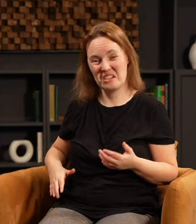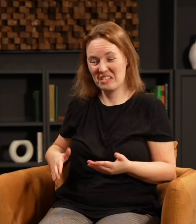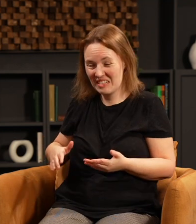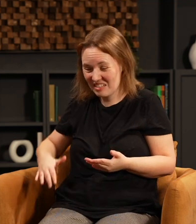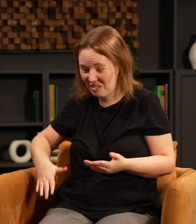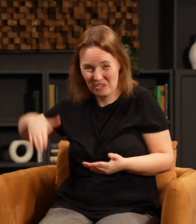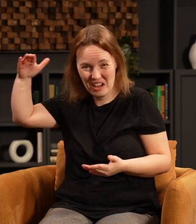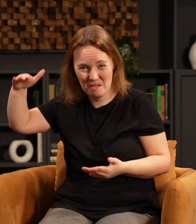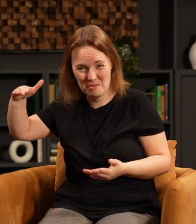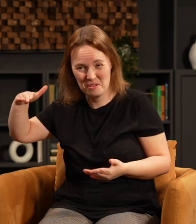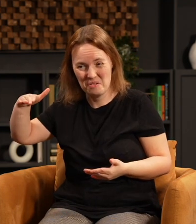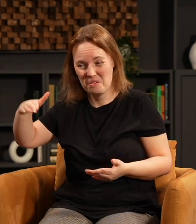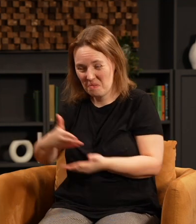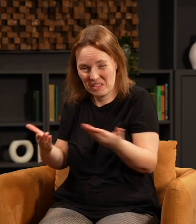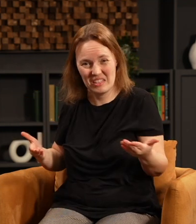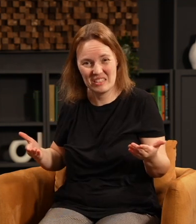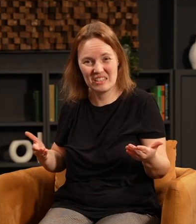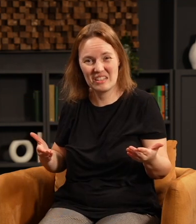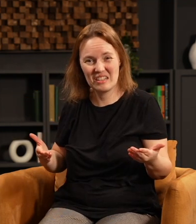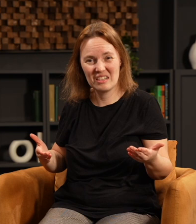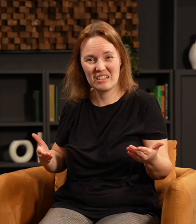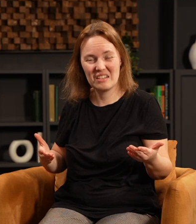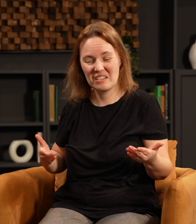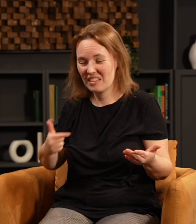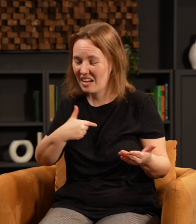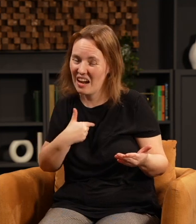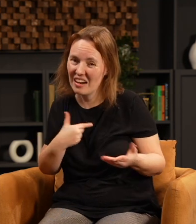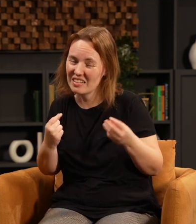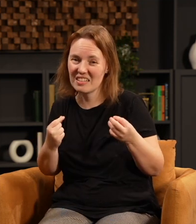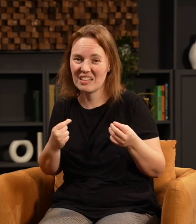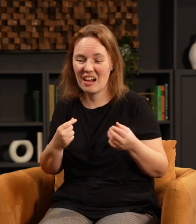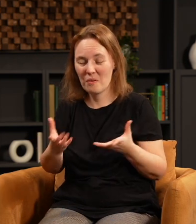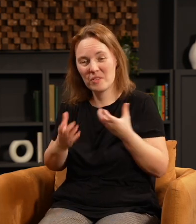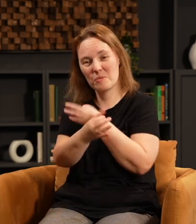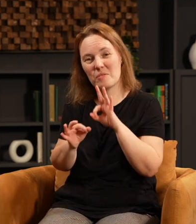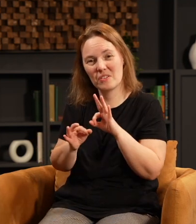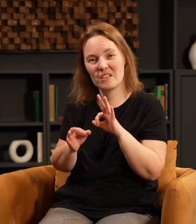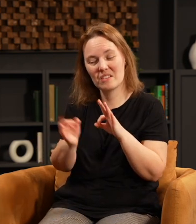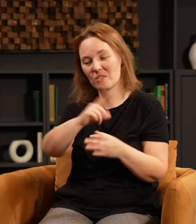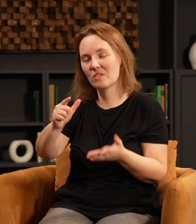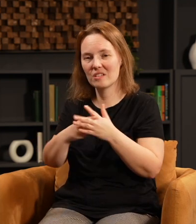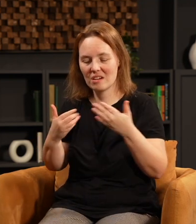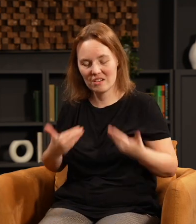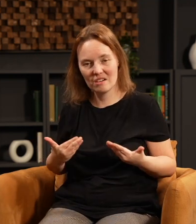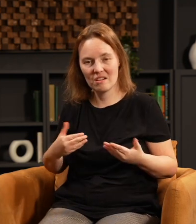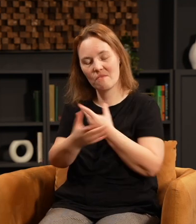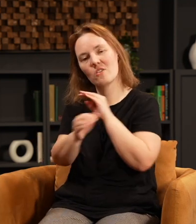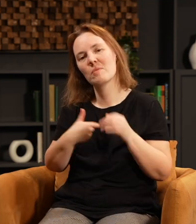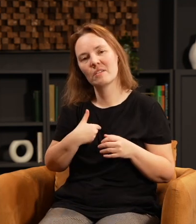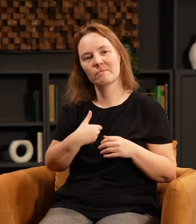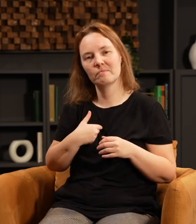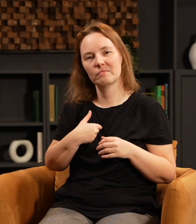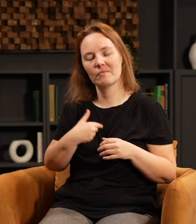There's been other things. I don't want this junk in my kids' lives. I don't want them growing up with this thing I've been growing up with. I want them to be free. So,